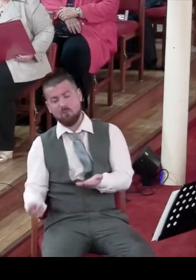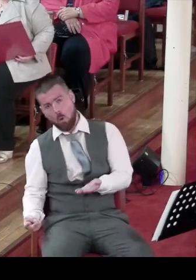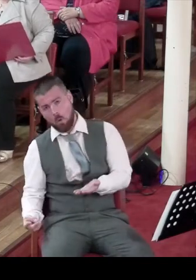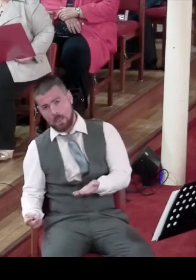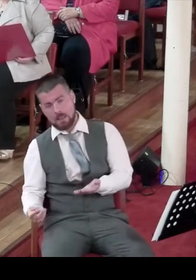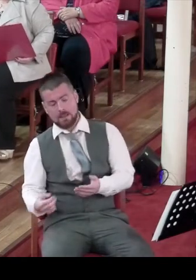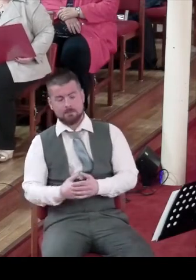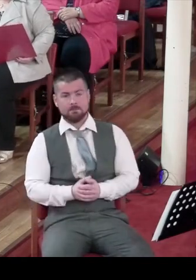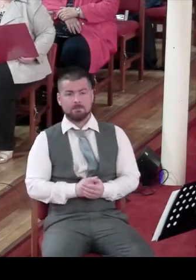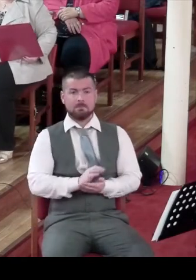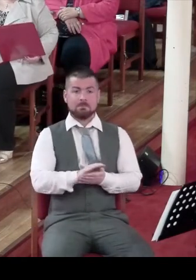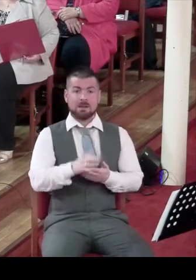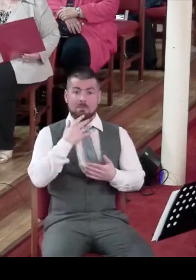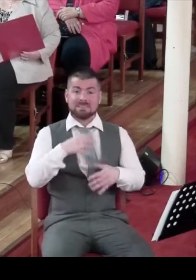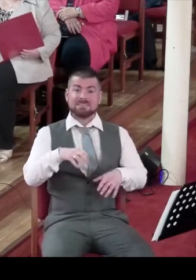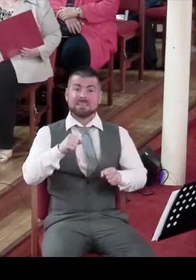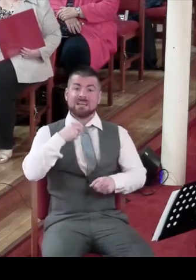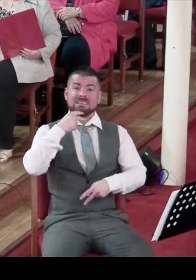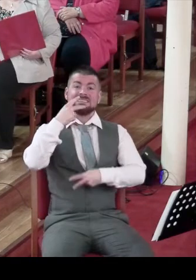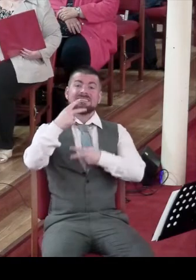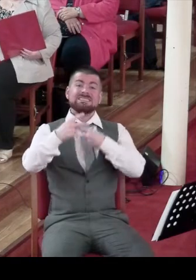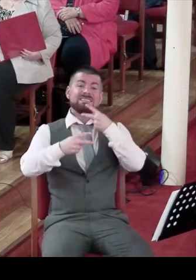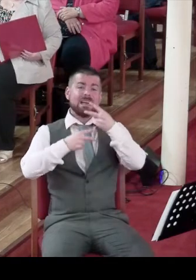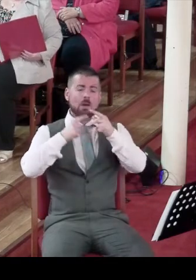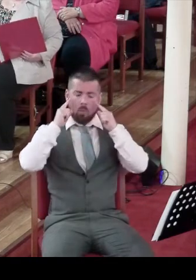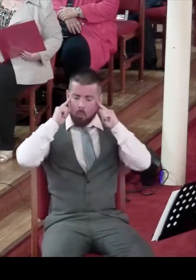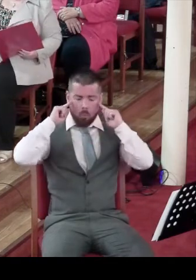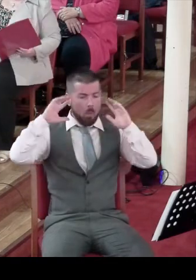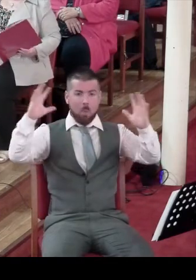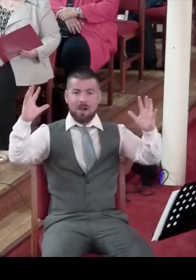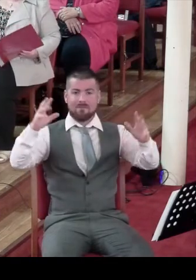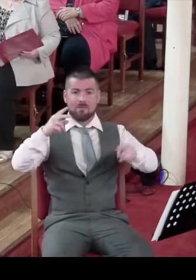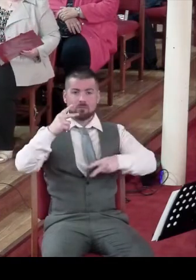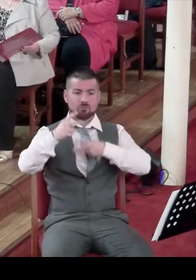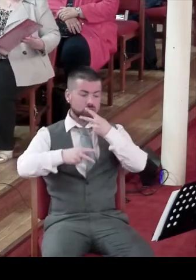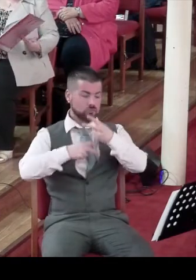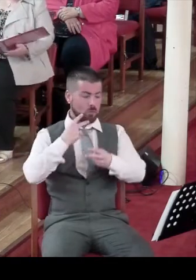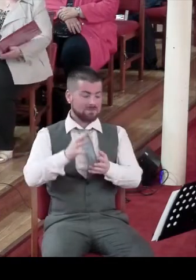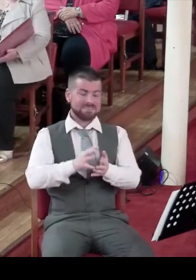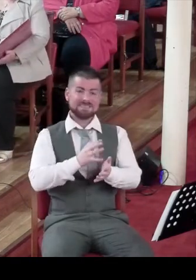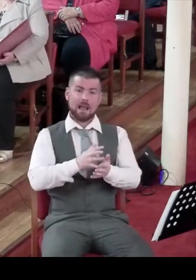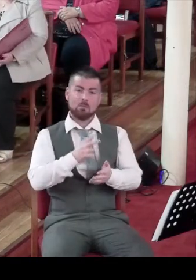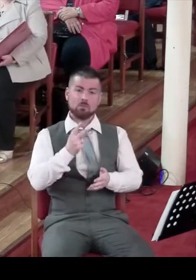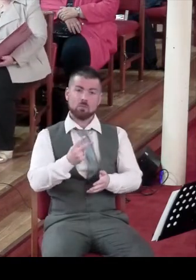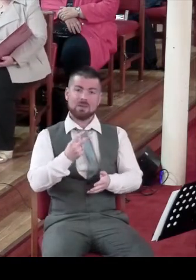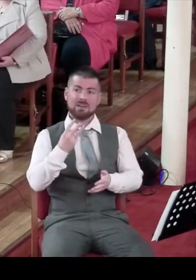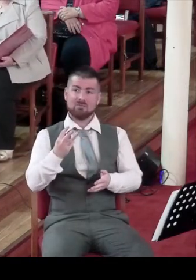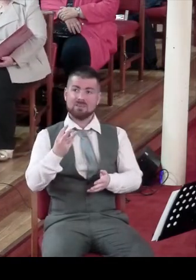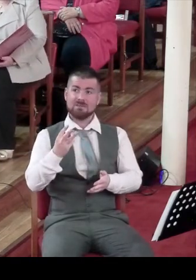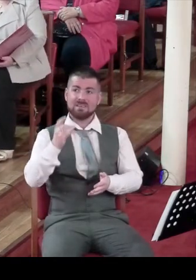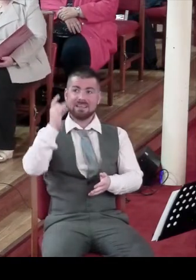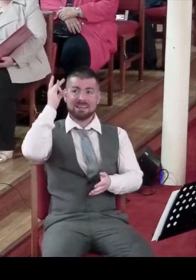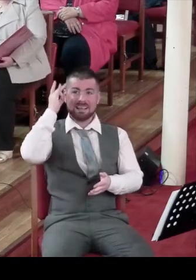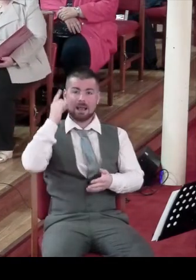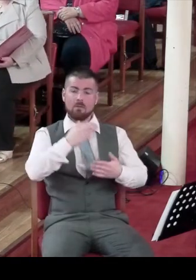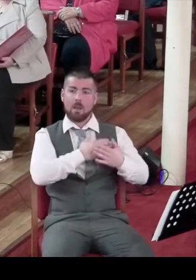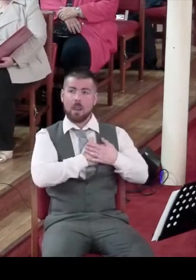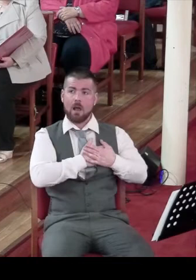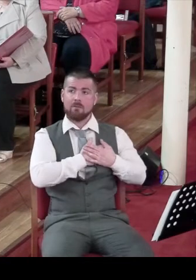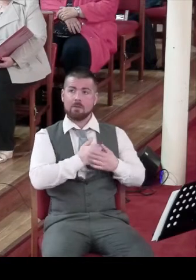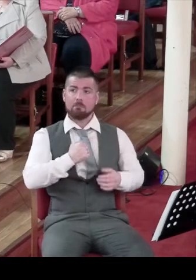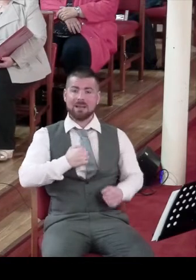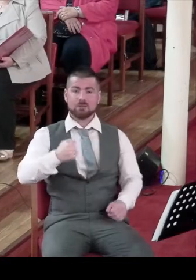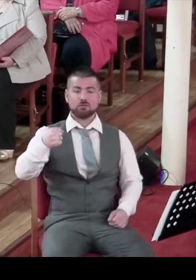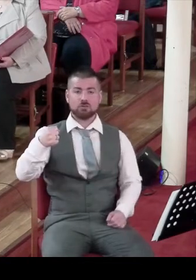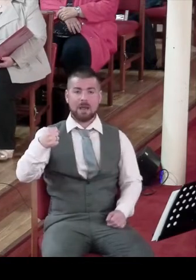So let's sing together the wonderful paraphrase of Psalm 23, "The King of Love, My